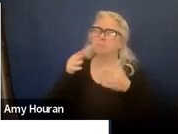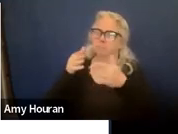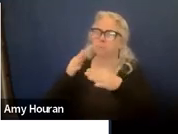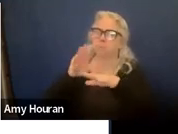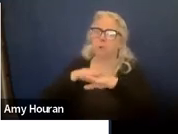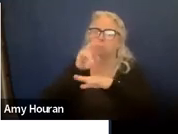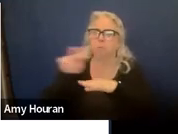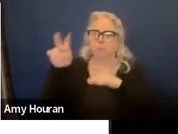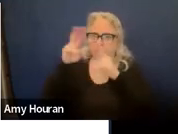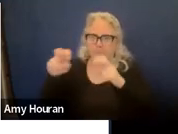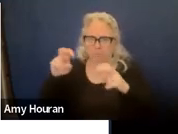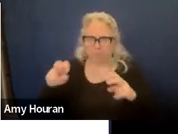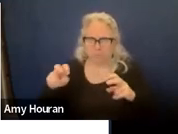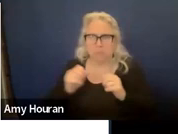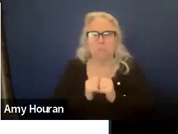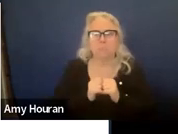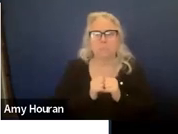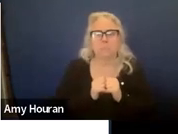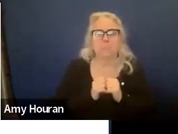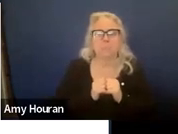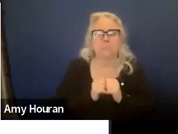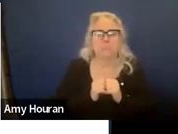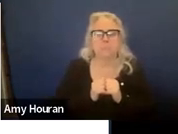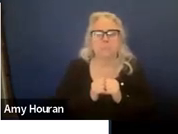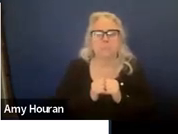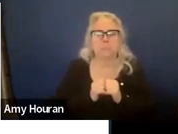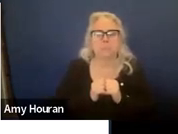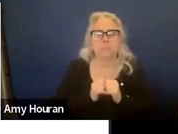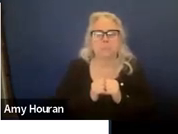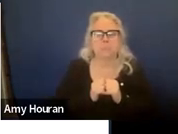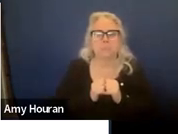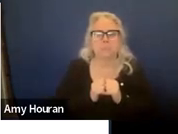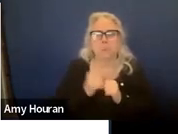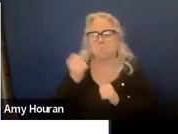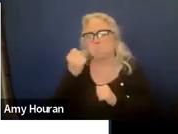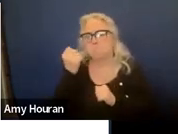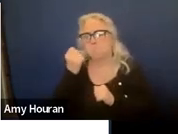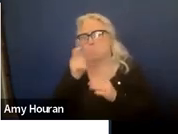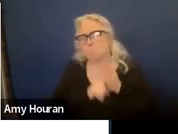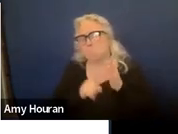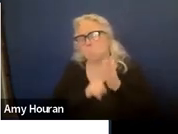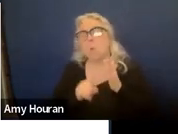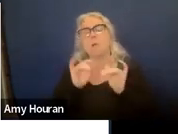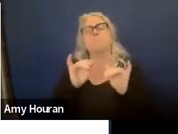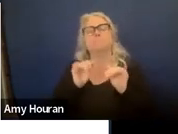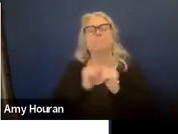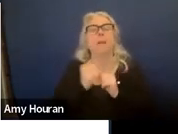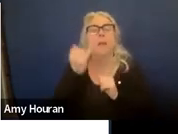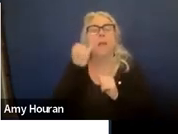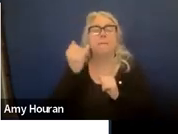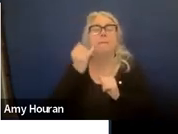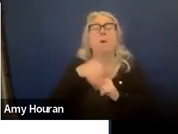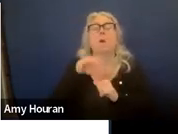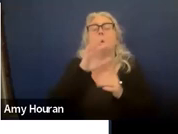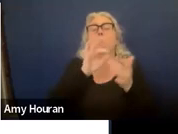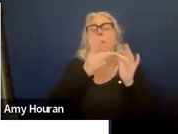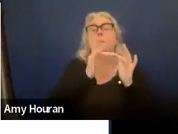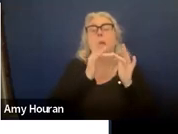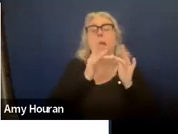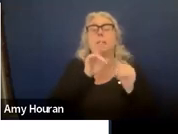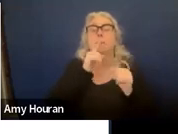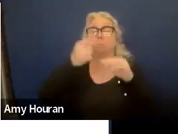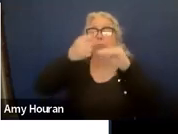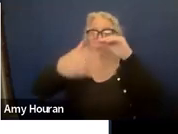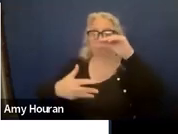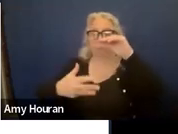transition assessments. I'm going to pop right in there right now because I'm in the assessment. Oh, right here. If you go to that website, there is a drop